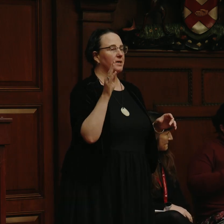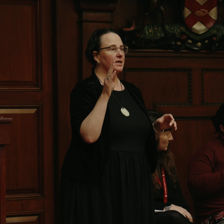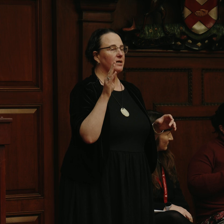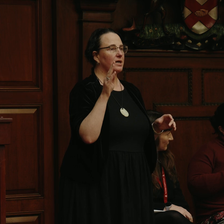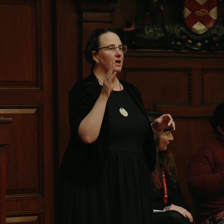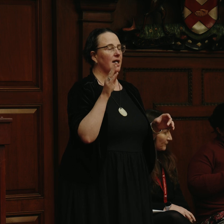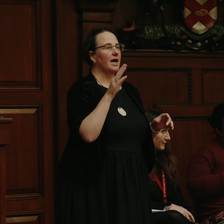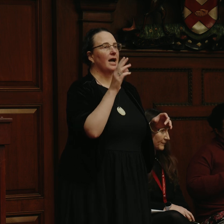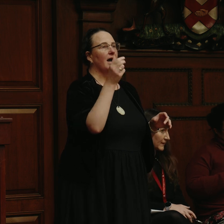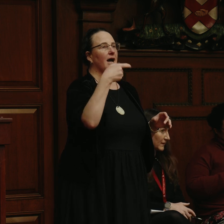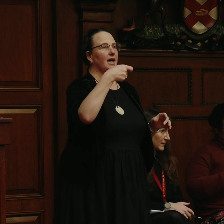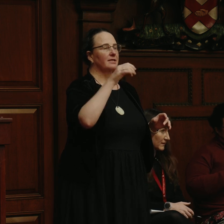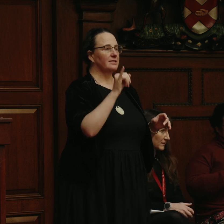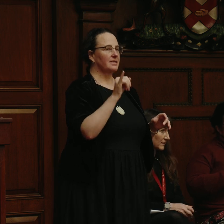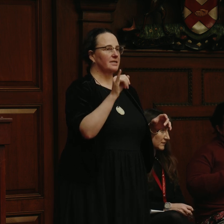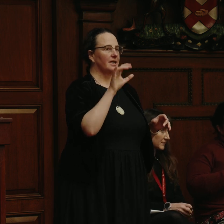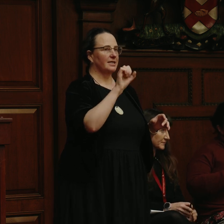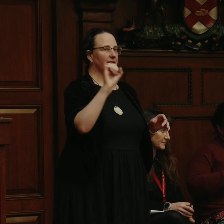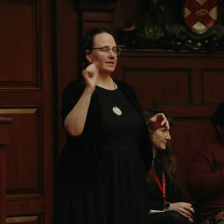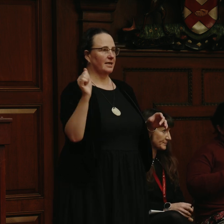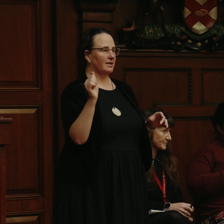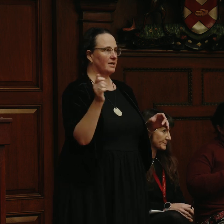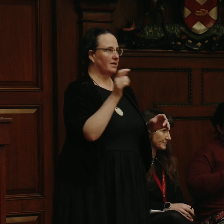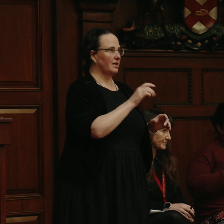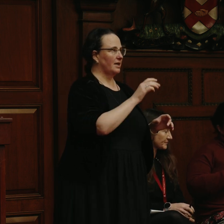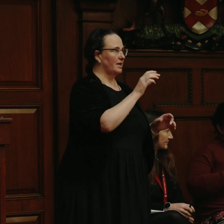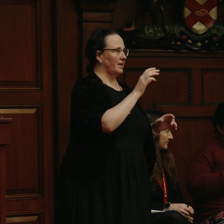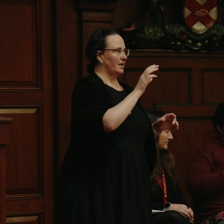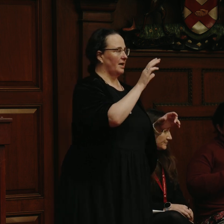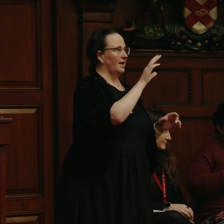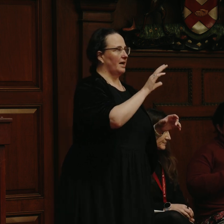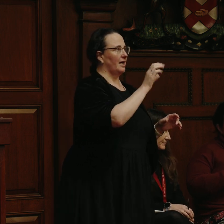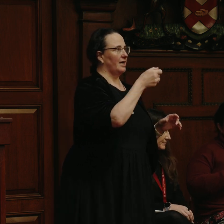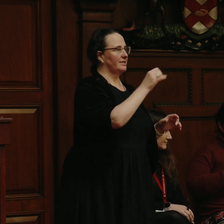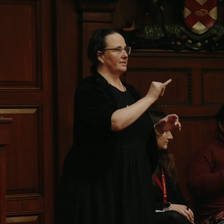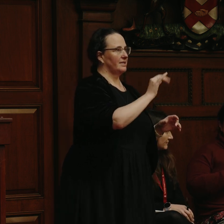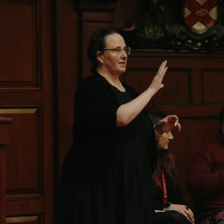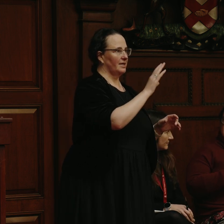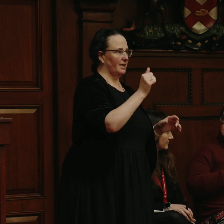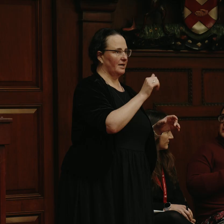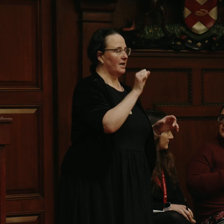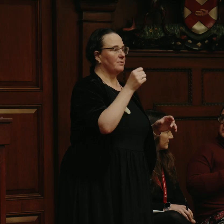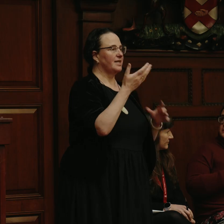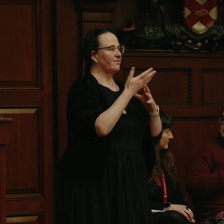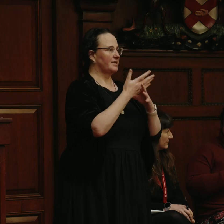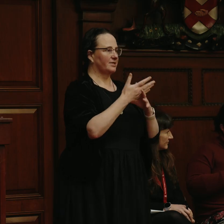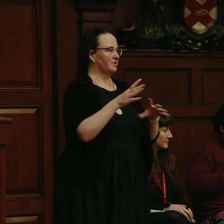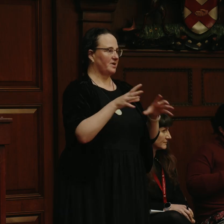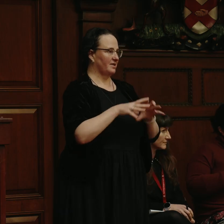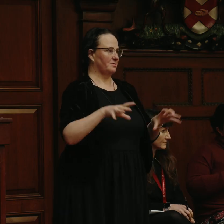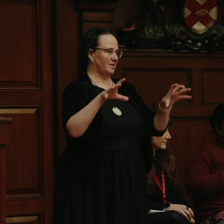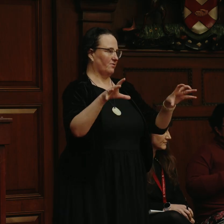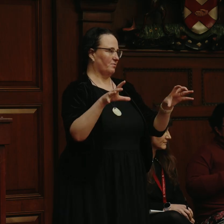for anti-Row is anti-SSA, and the other name for anti-La is anti-SSB, but we never subdivided the patients per